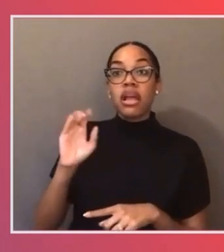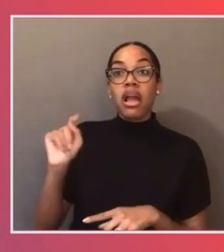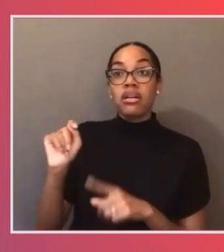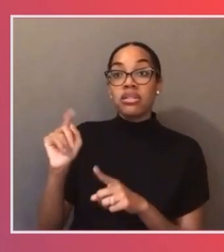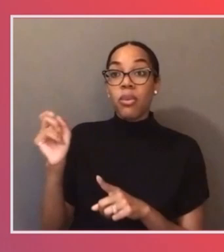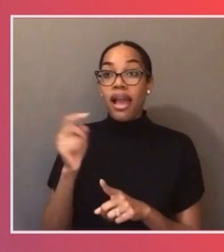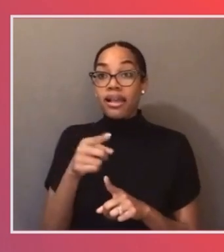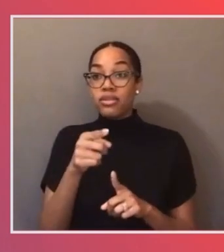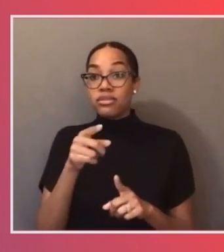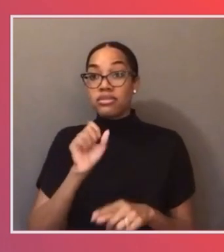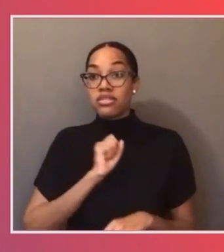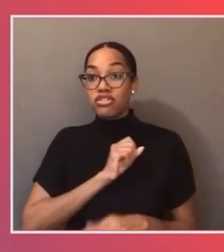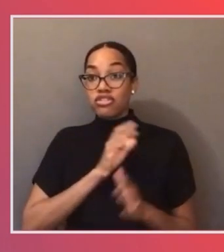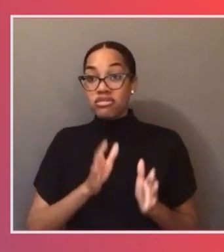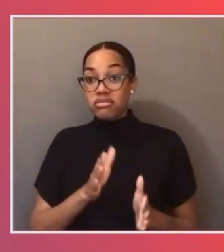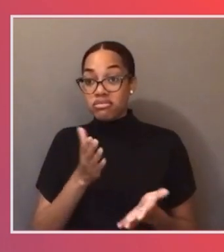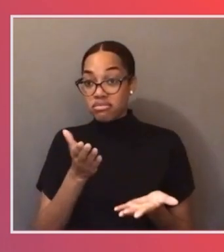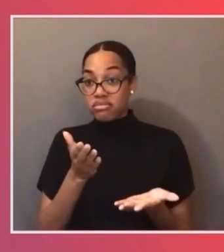think